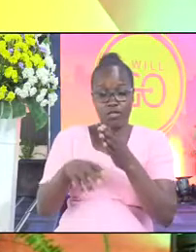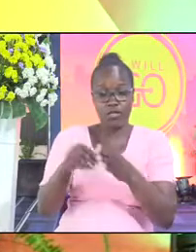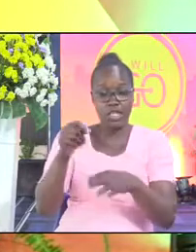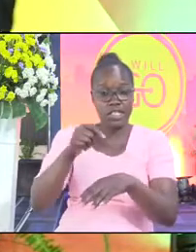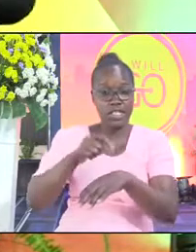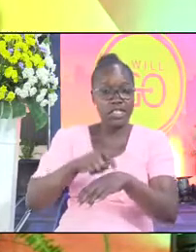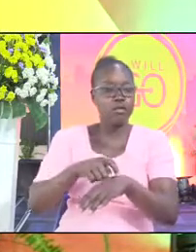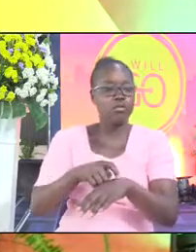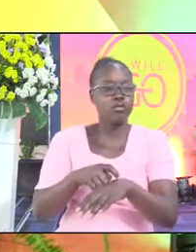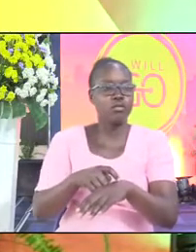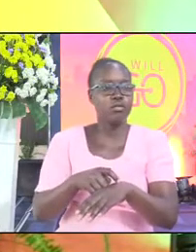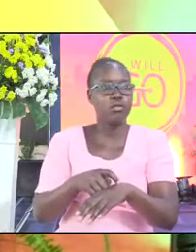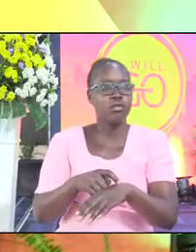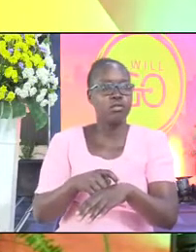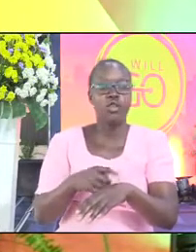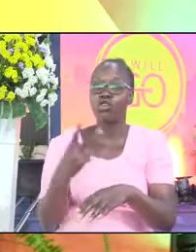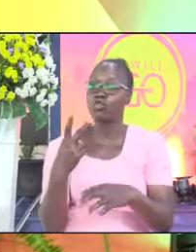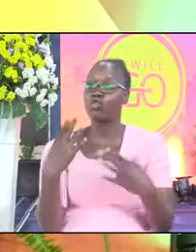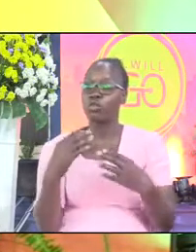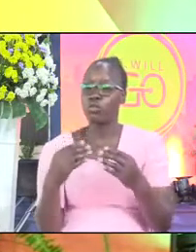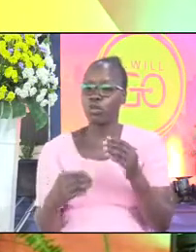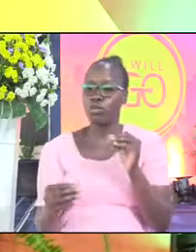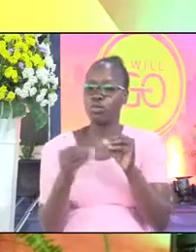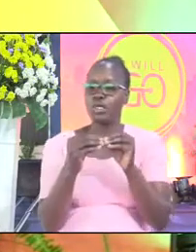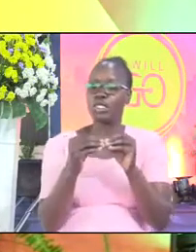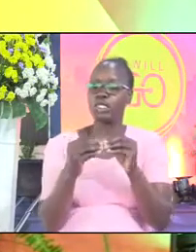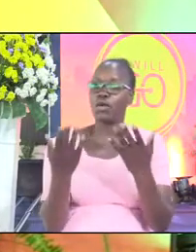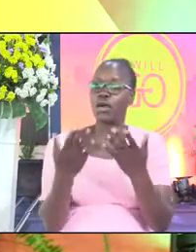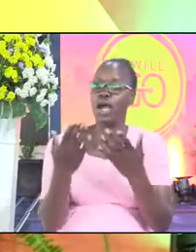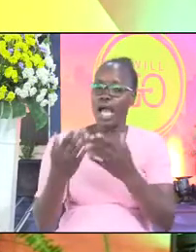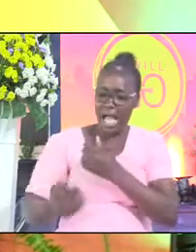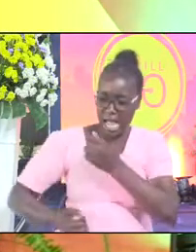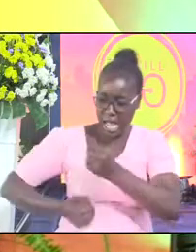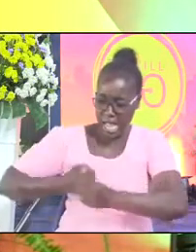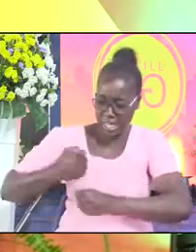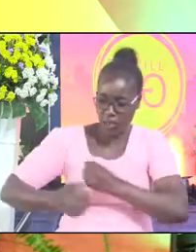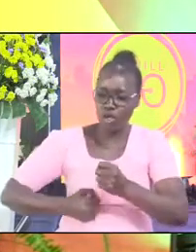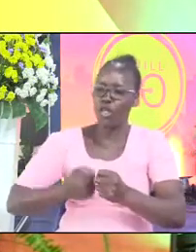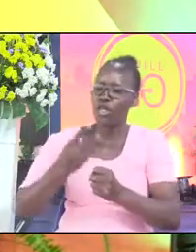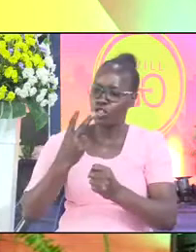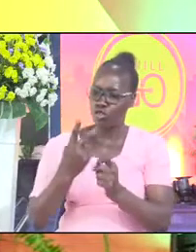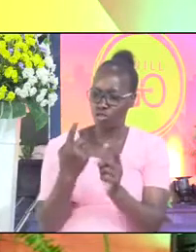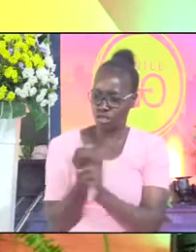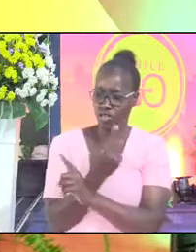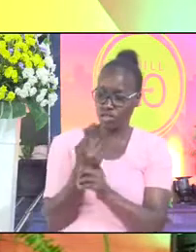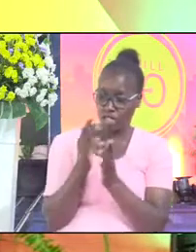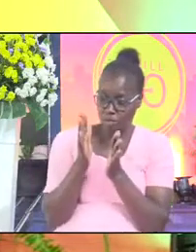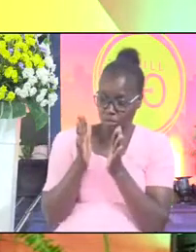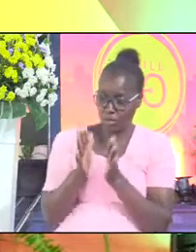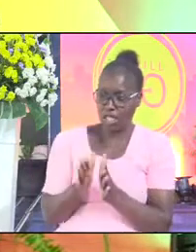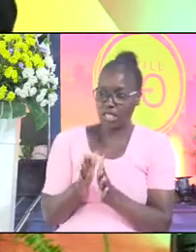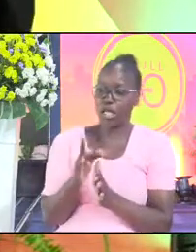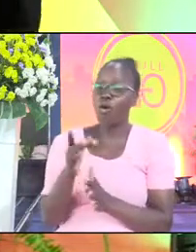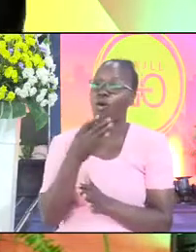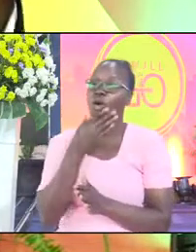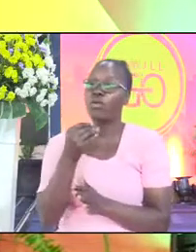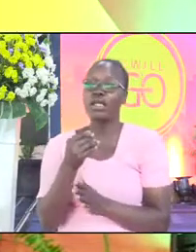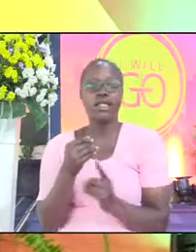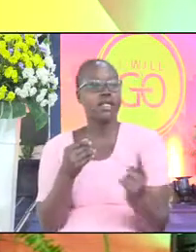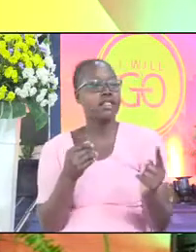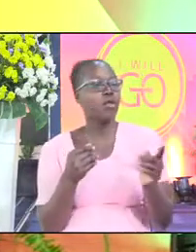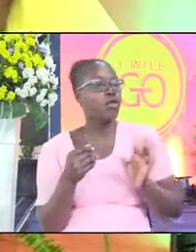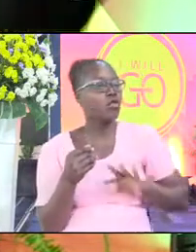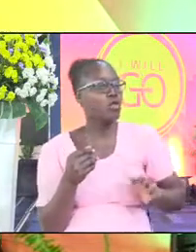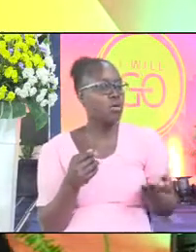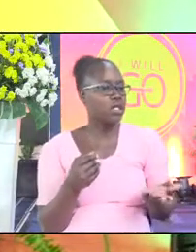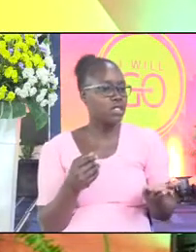finite. Two people met at a well. Two distinct personalities. One a man and one a